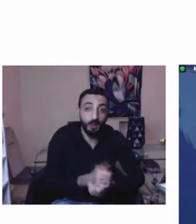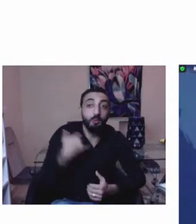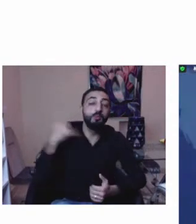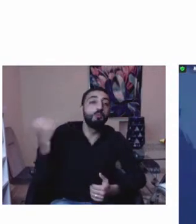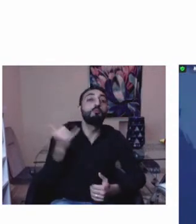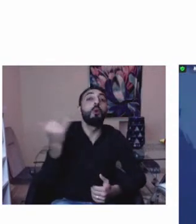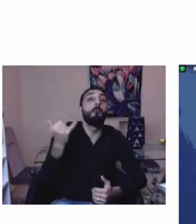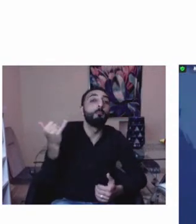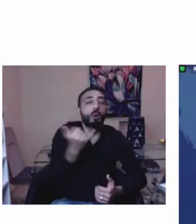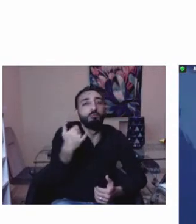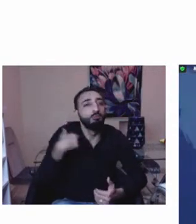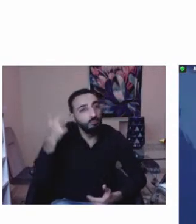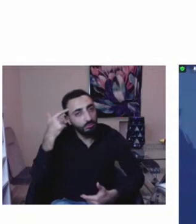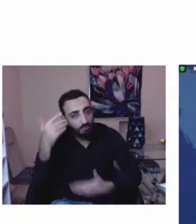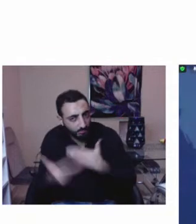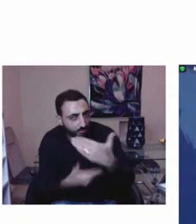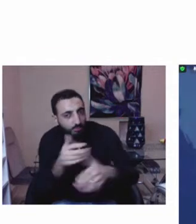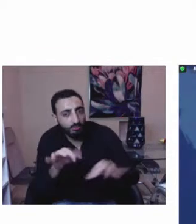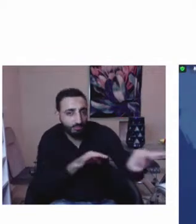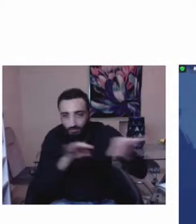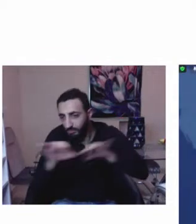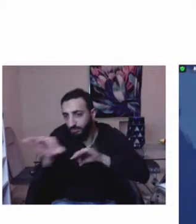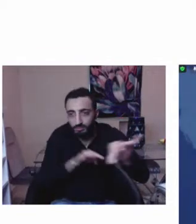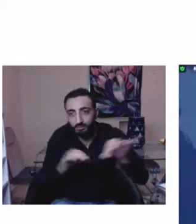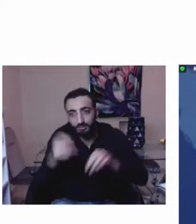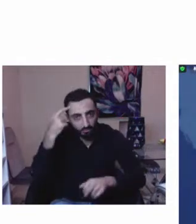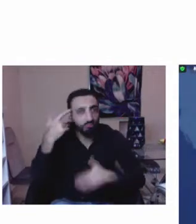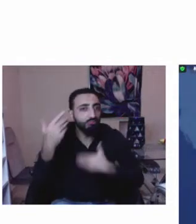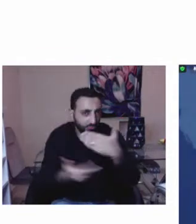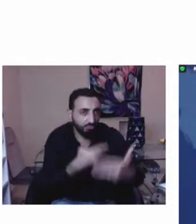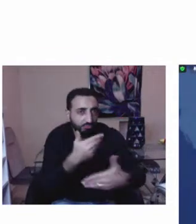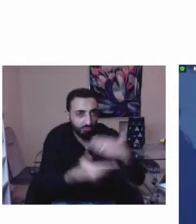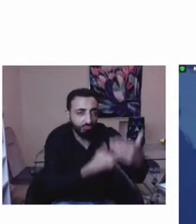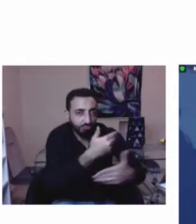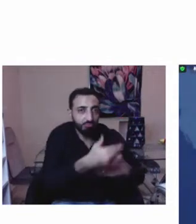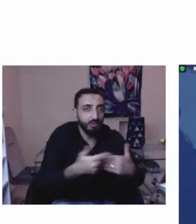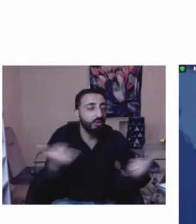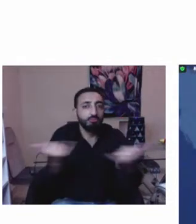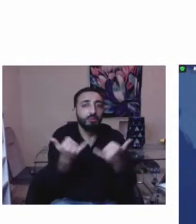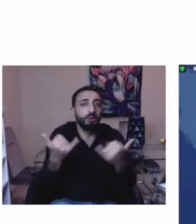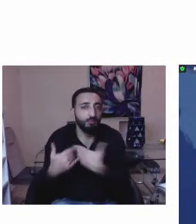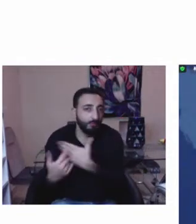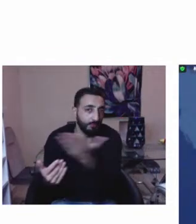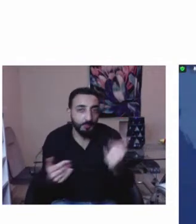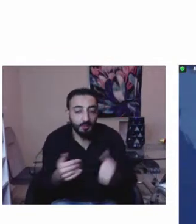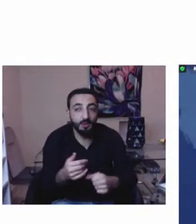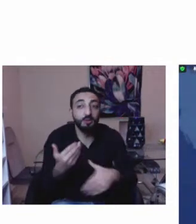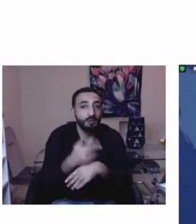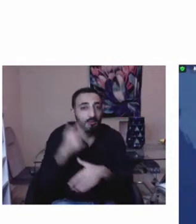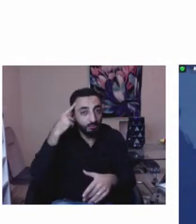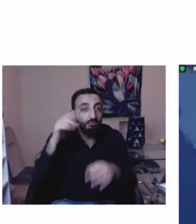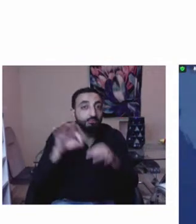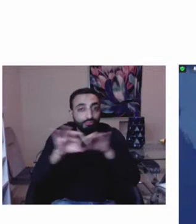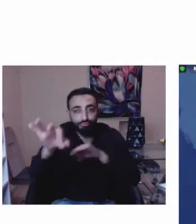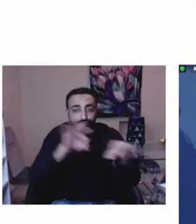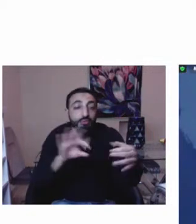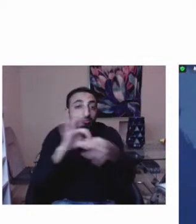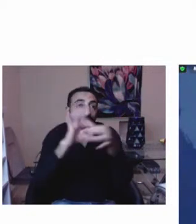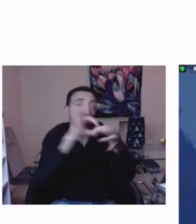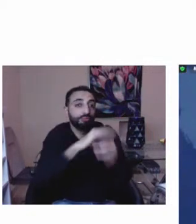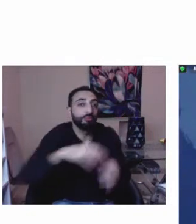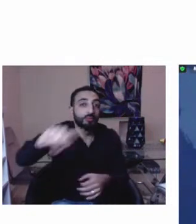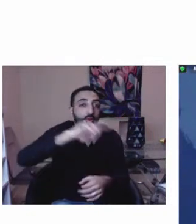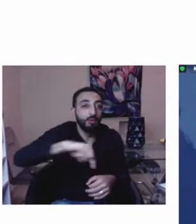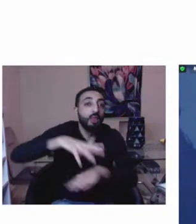our development cooperation, Sweden supports young women and men's engagement in peace processes and provides